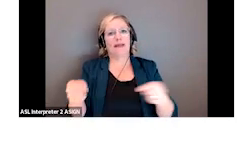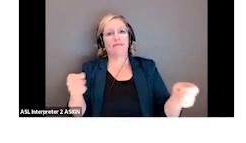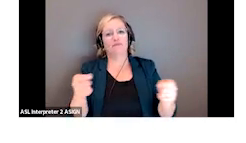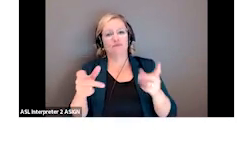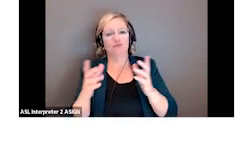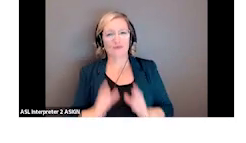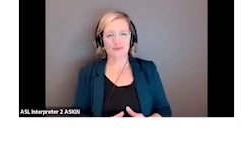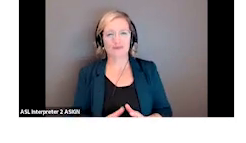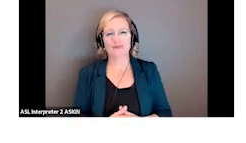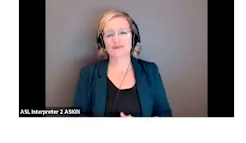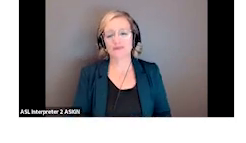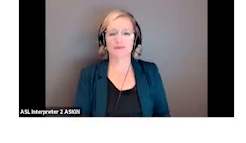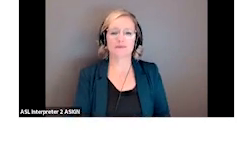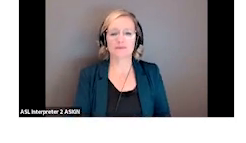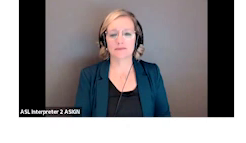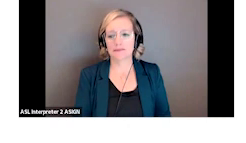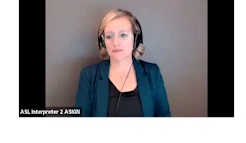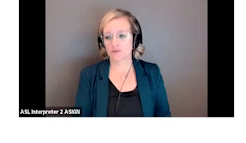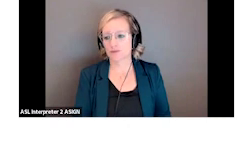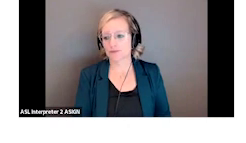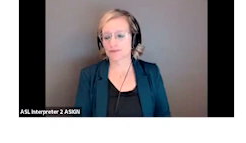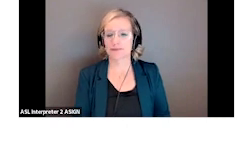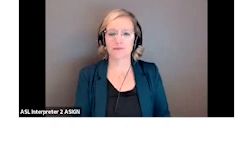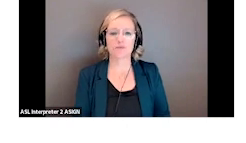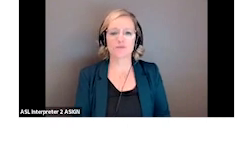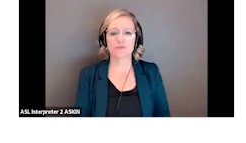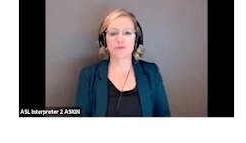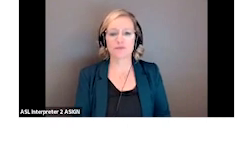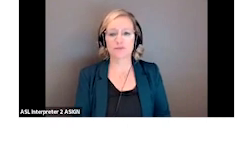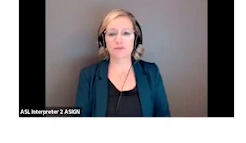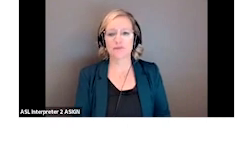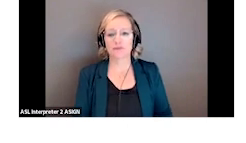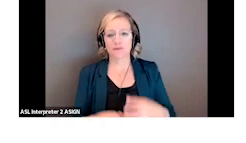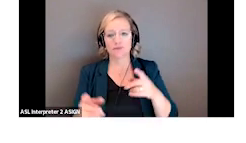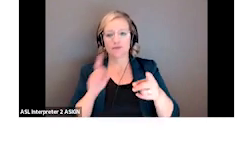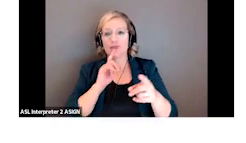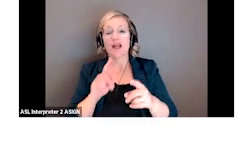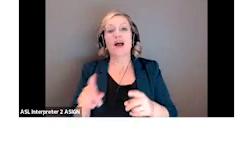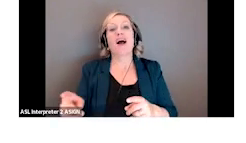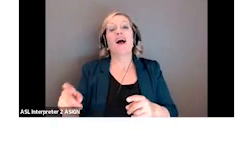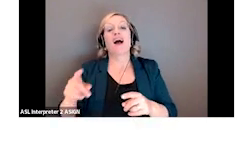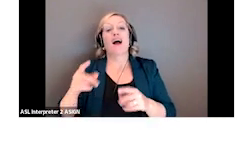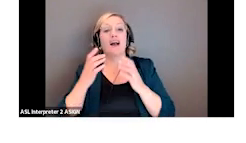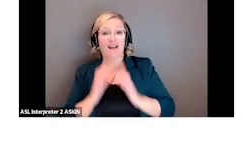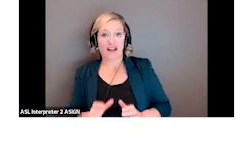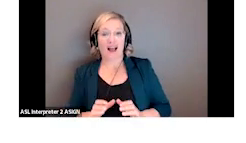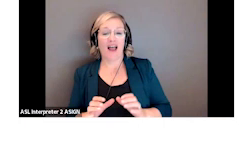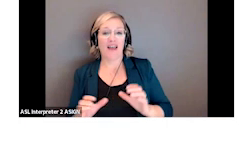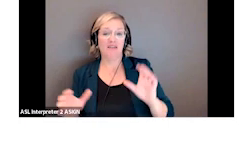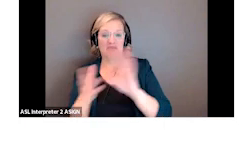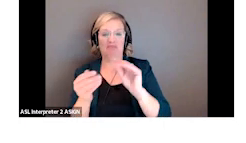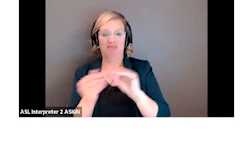Okay. And you're not able to reply to reviews publicly, unfortunately. Amazon took that away in